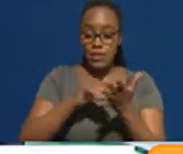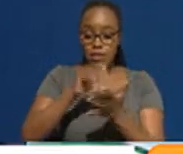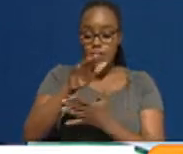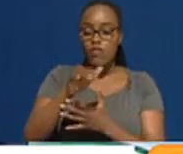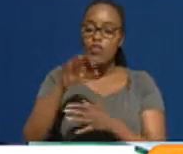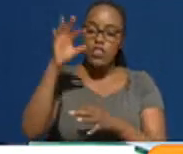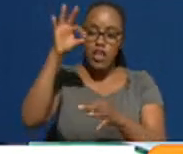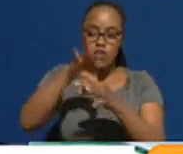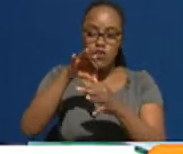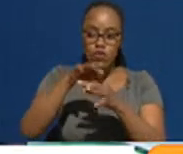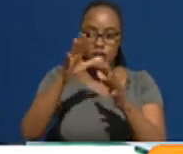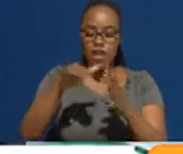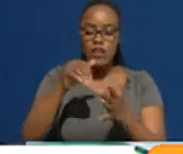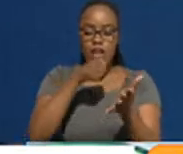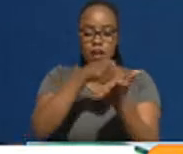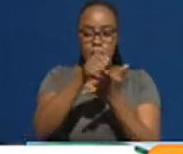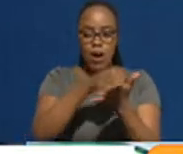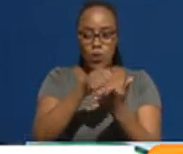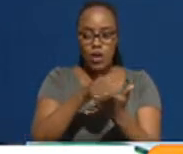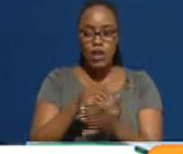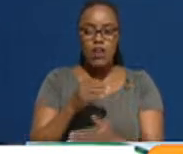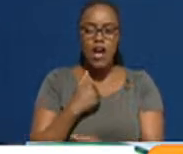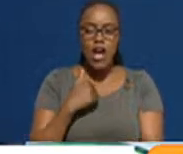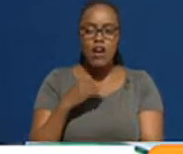apathy. In Makueni, there's